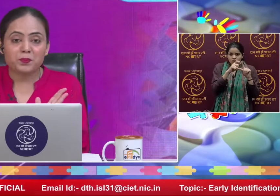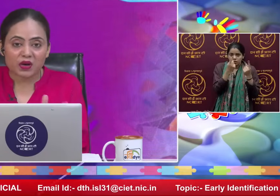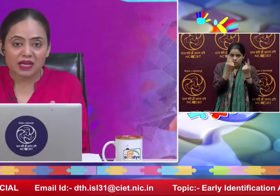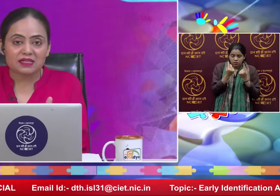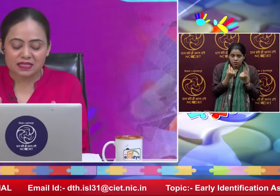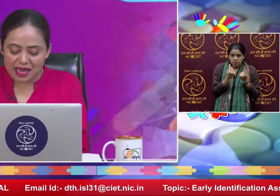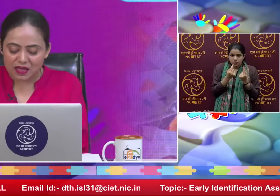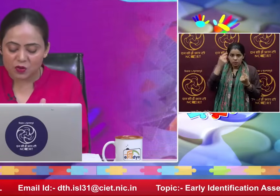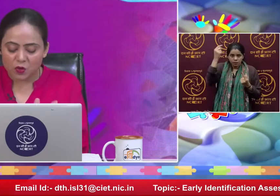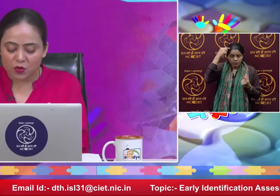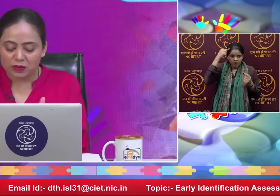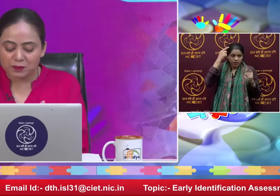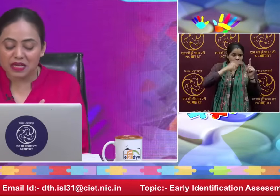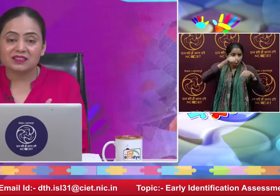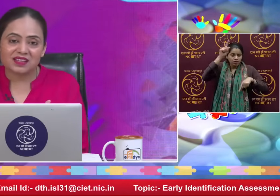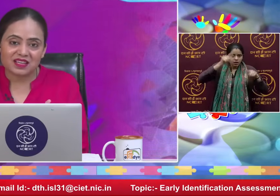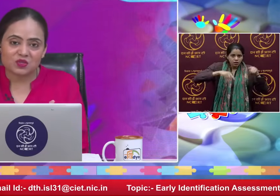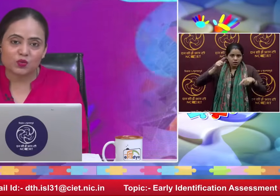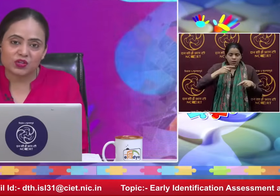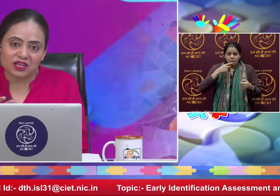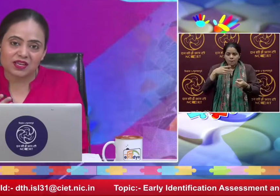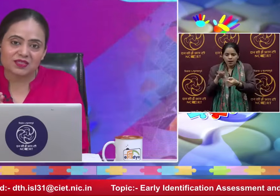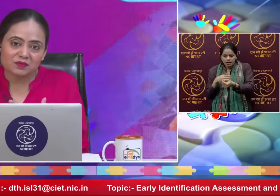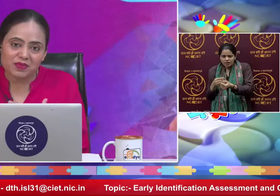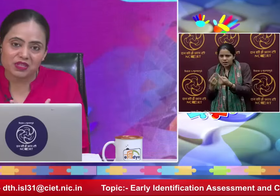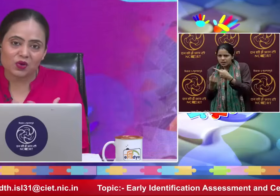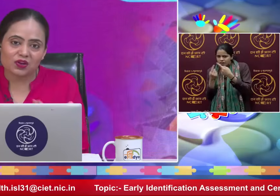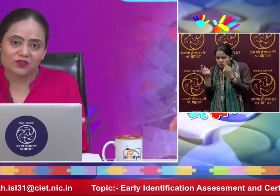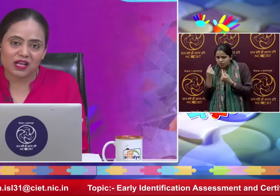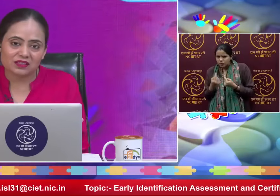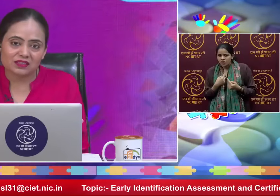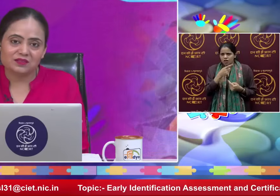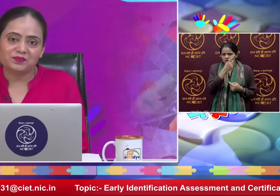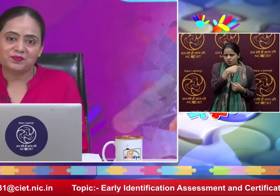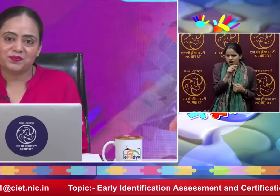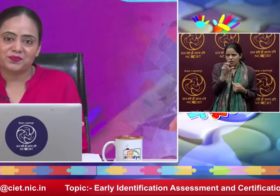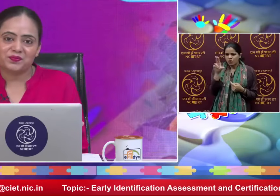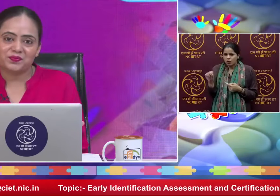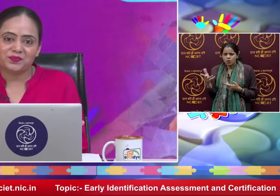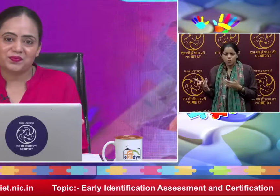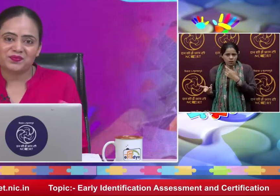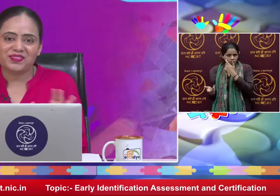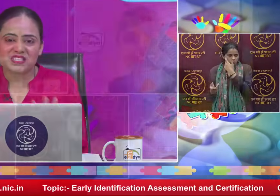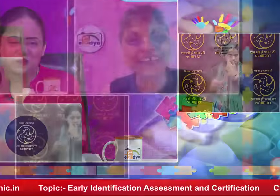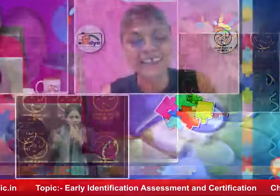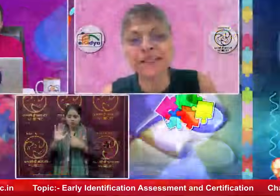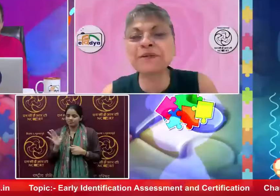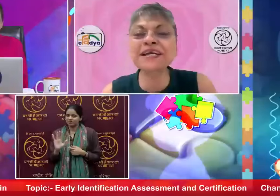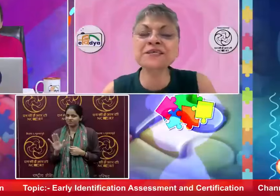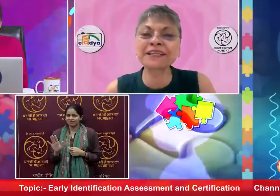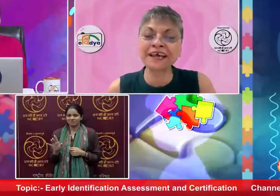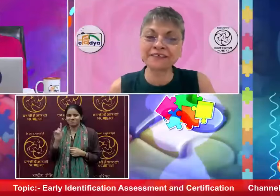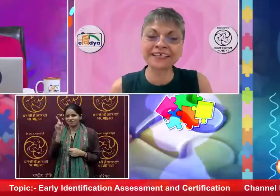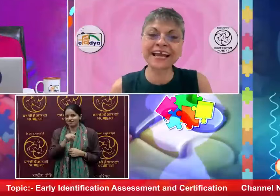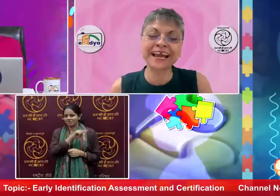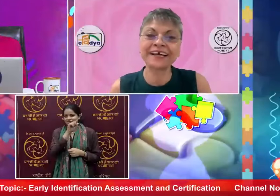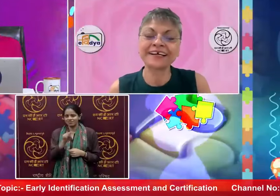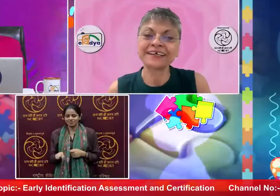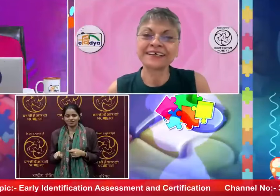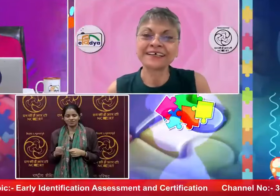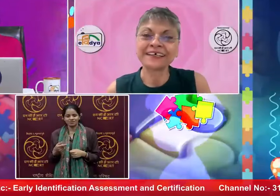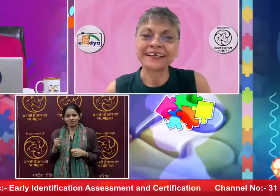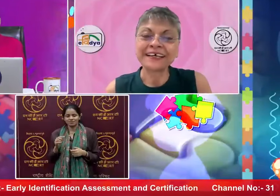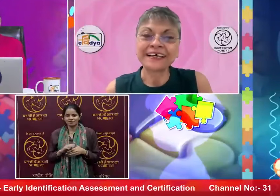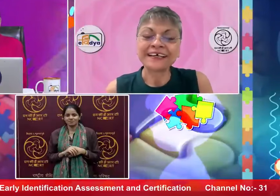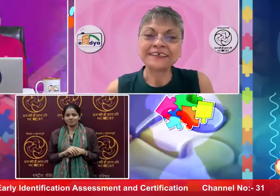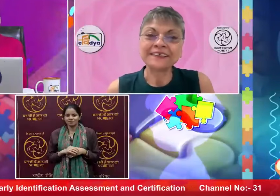a brain scan or a blood test. Would you say it's a myth or a fact? It's a myth. It's a myth. The biggest myth ever, yeah.